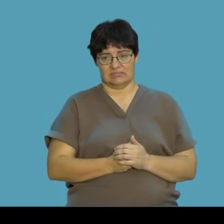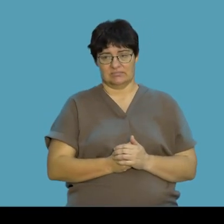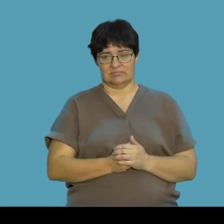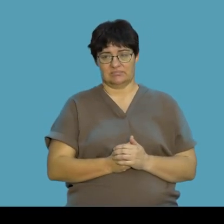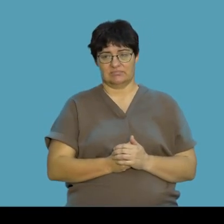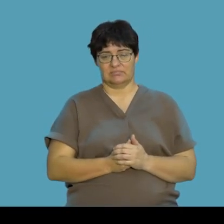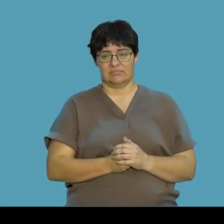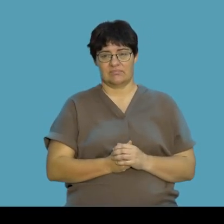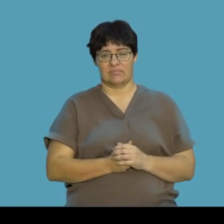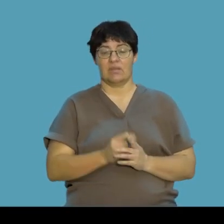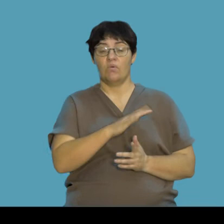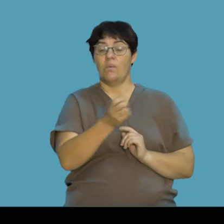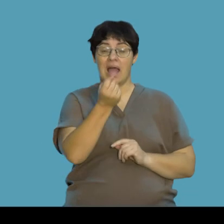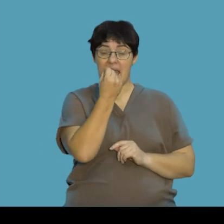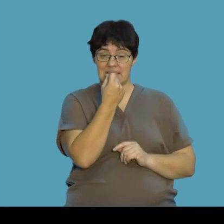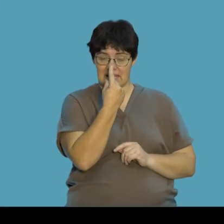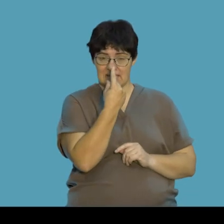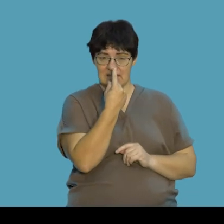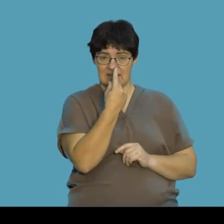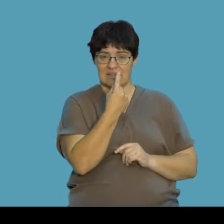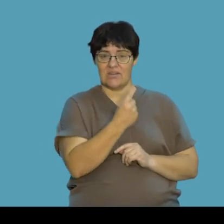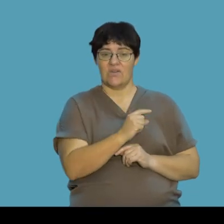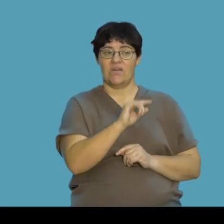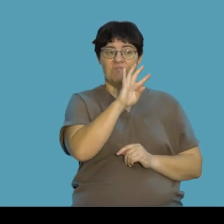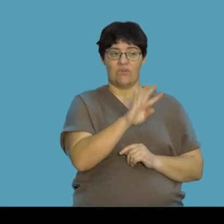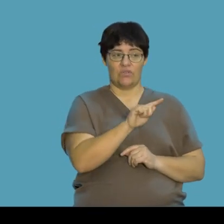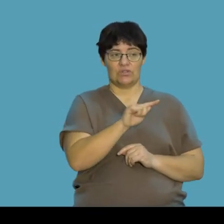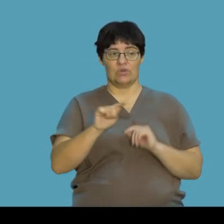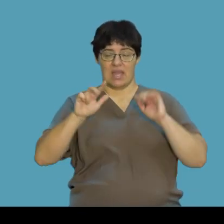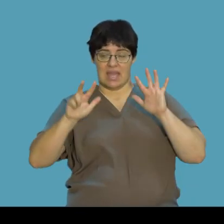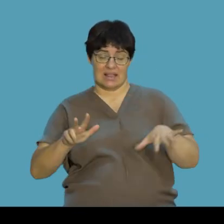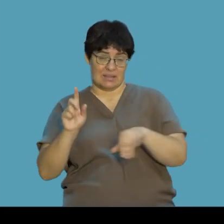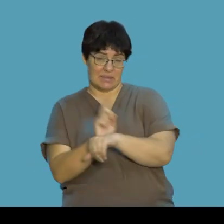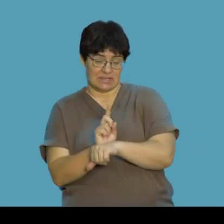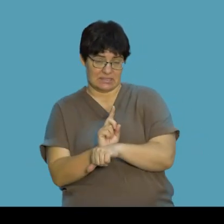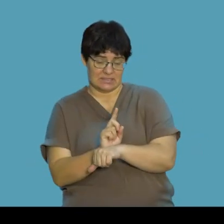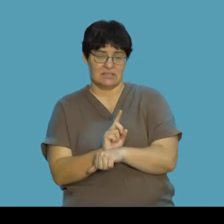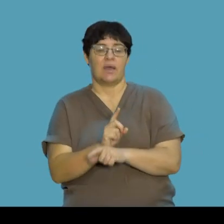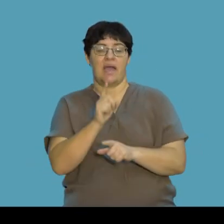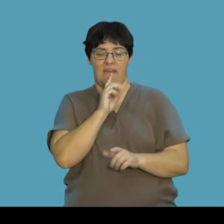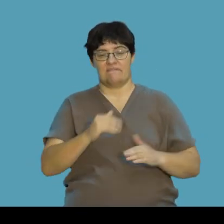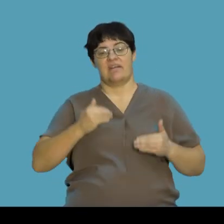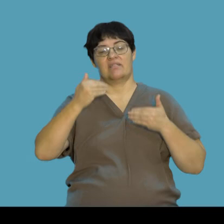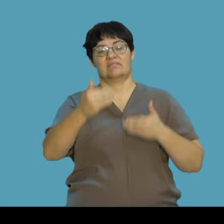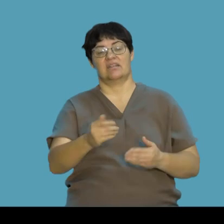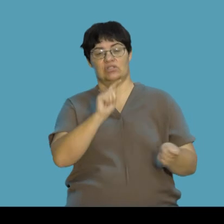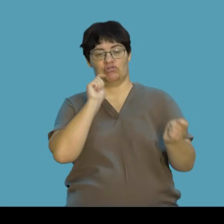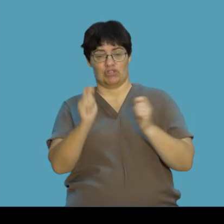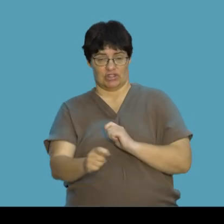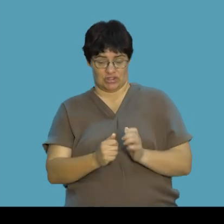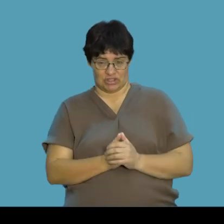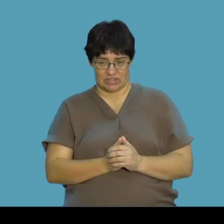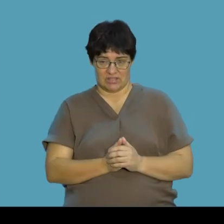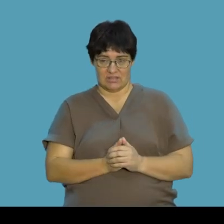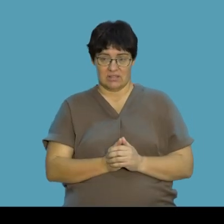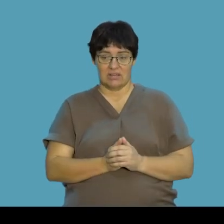you'd understand that between the 4th and the 8th minute, that's when there was a phase change, and this happened at a temperature